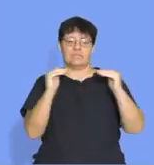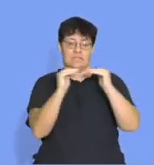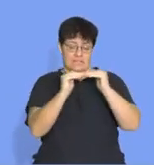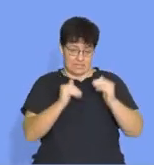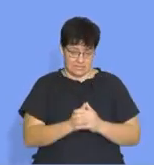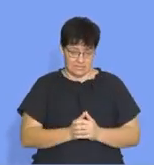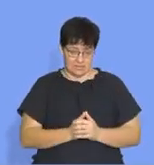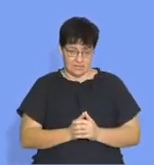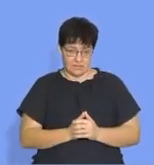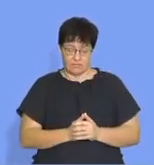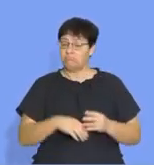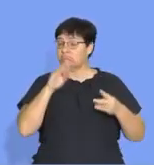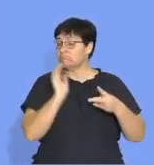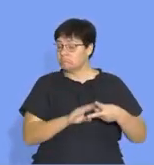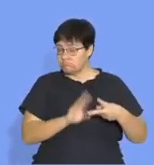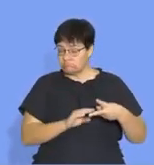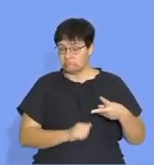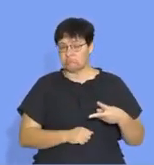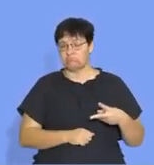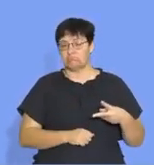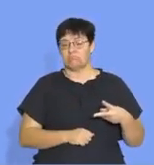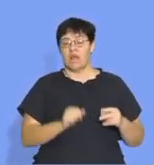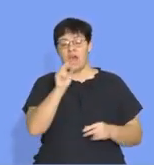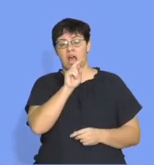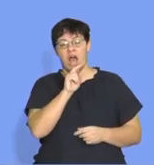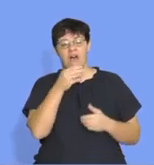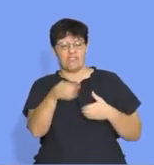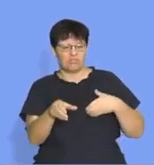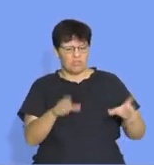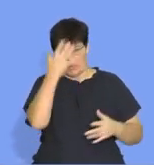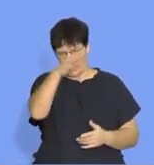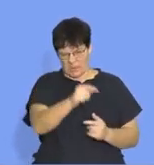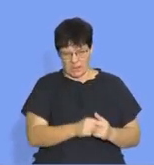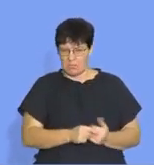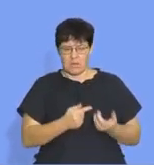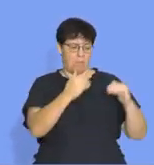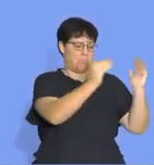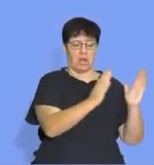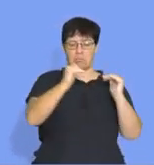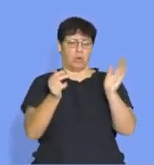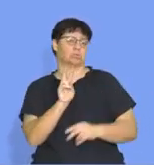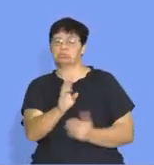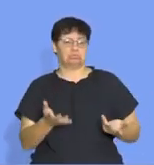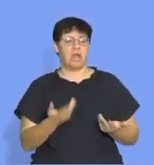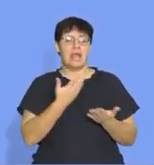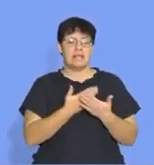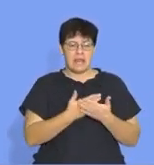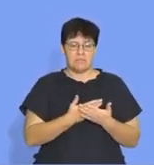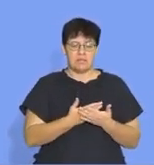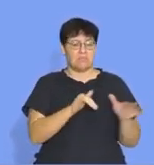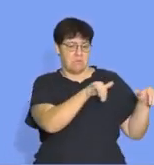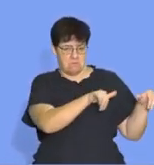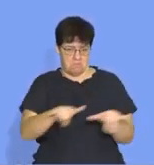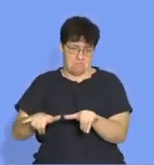two, you then factorize. You know the types of factorizing. It's not only about two brackets. It can also be a common